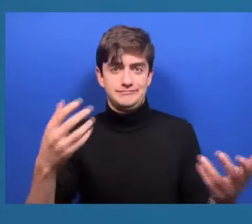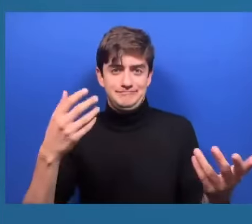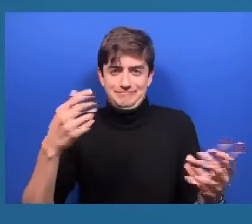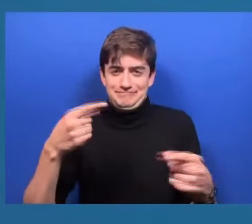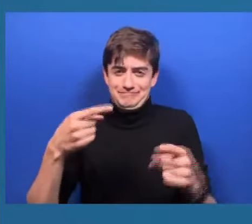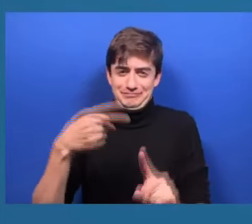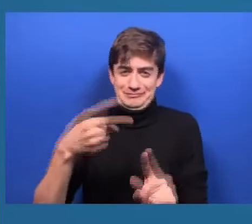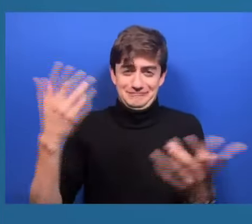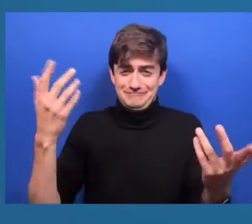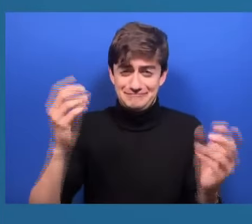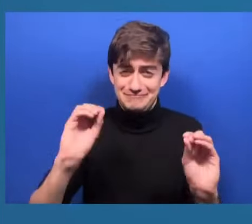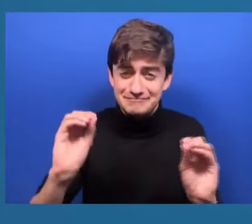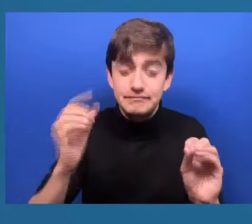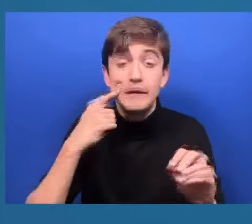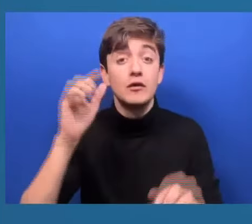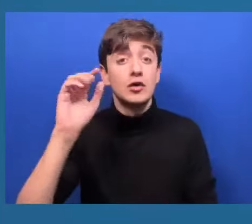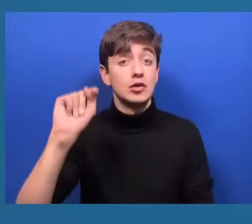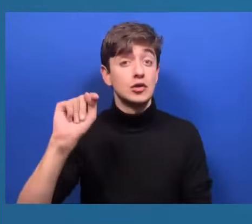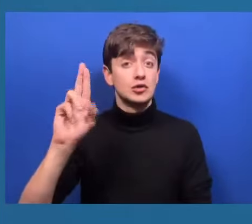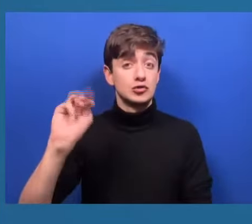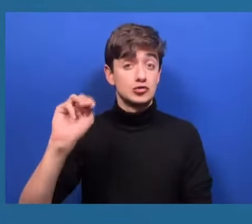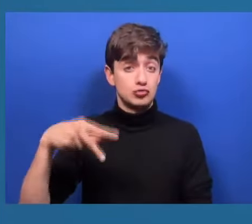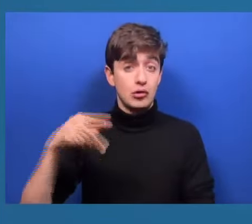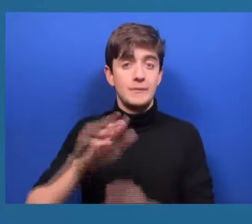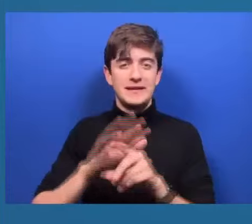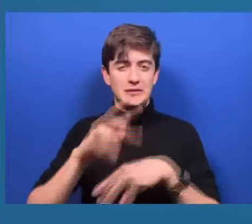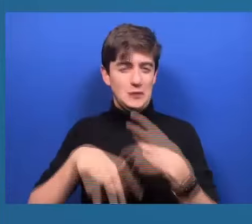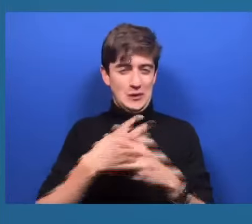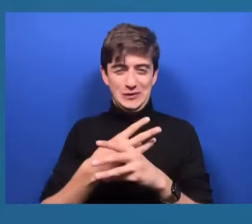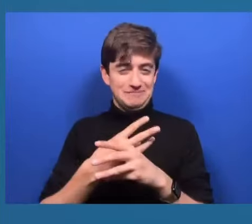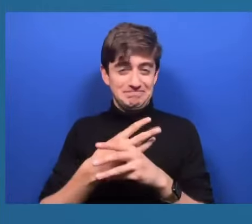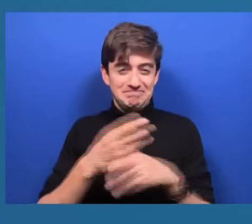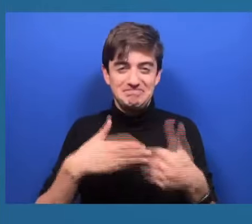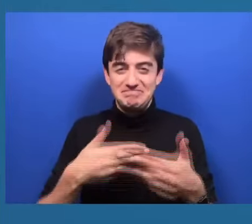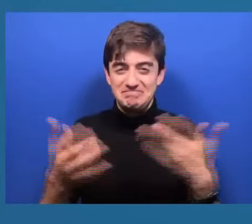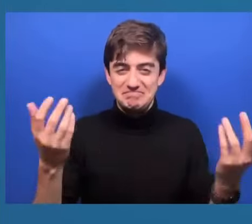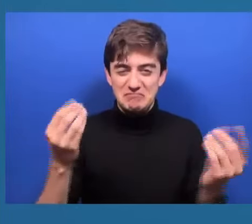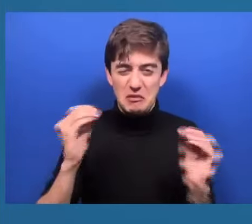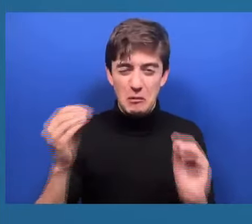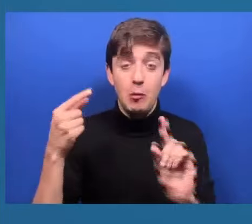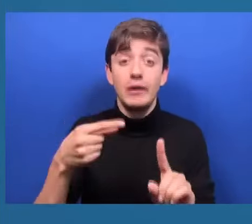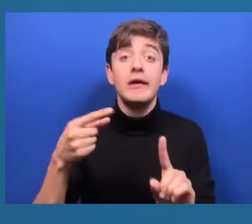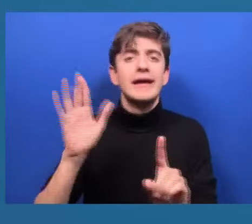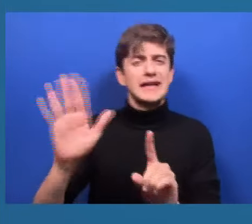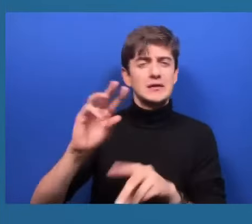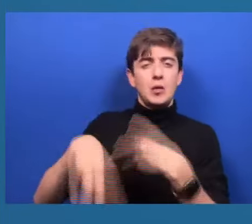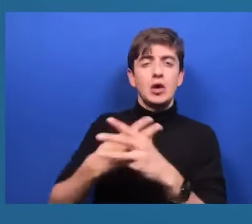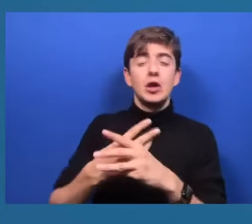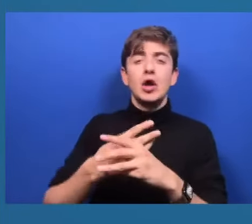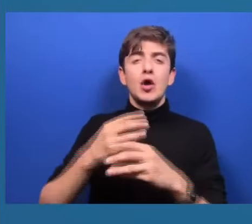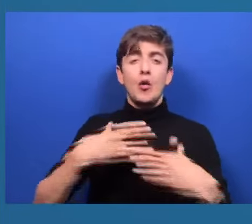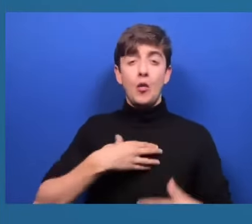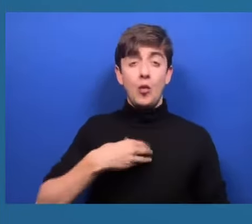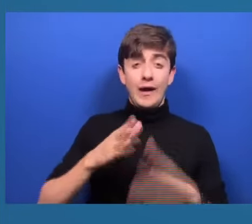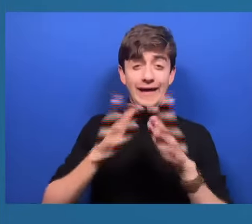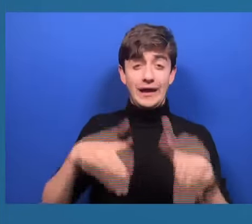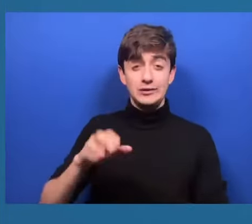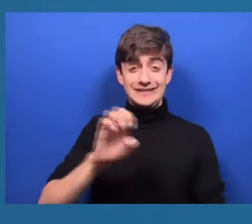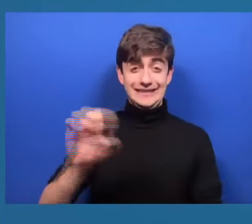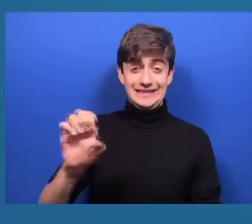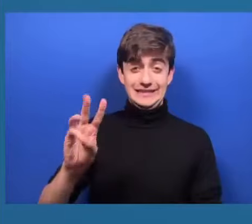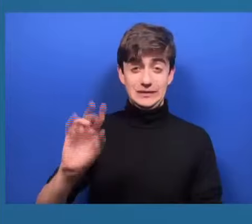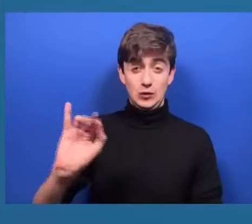Donald Trump's world, you can demolish the East Wing and take